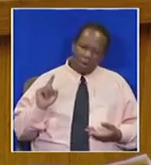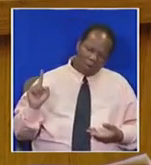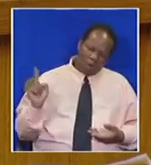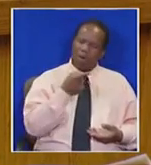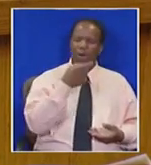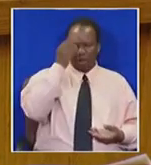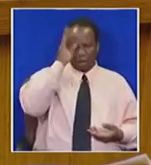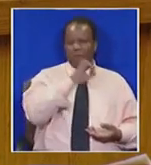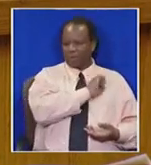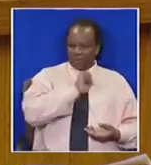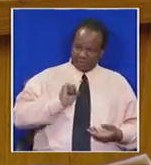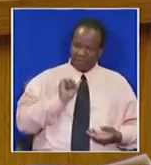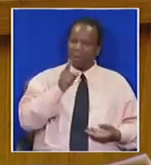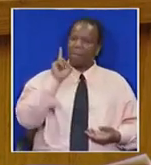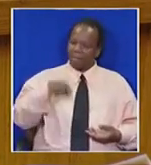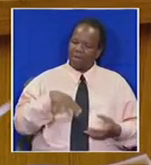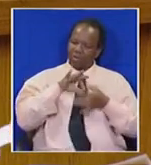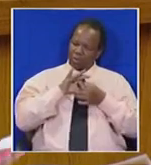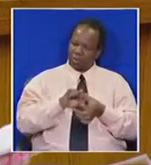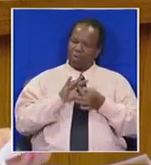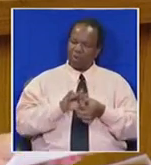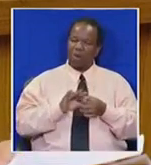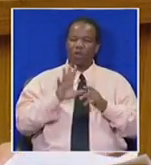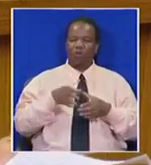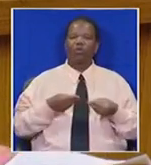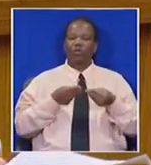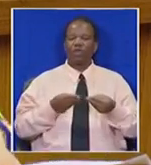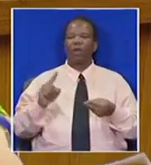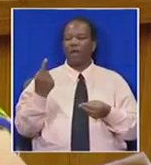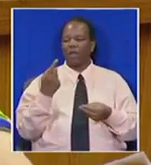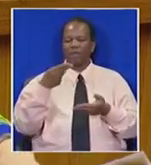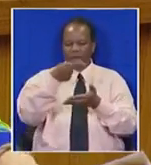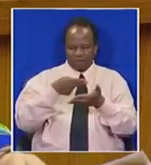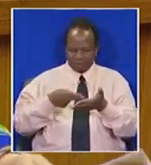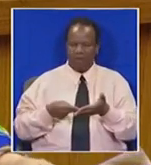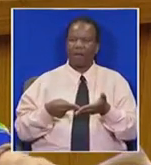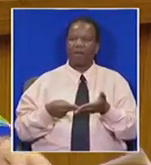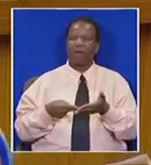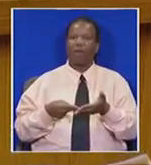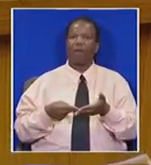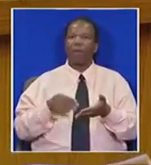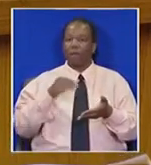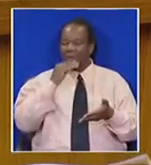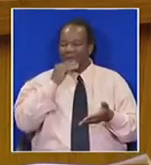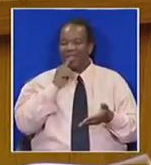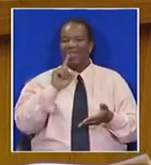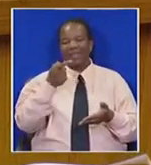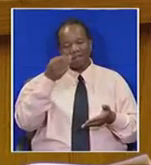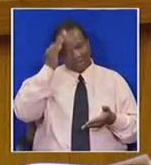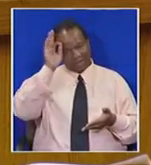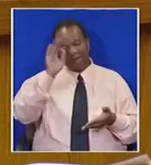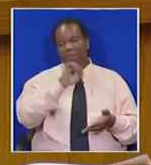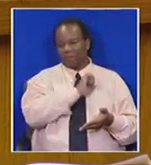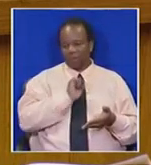are required to commit themselves to this charter and sign a contract with the state that they